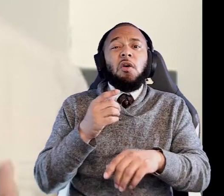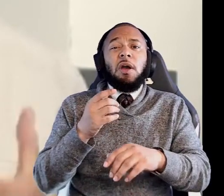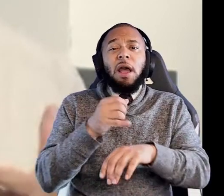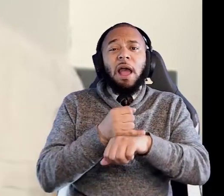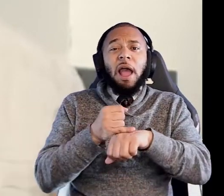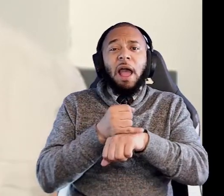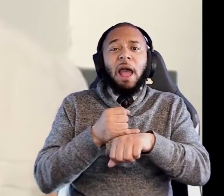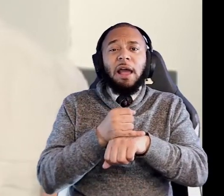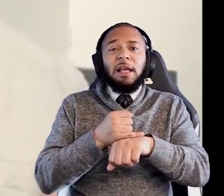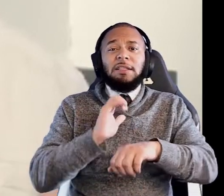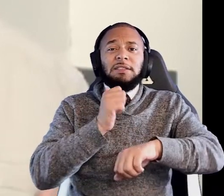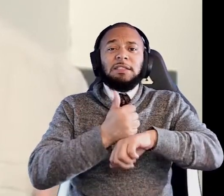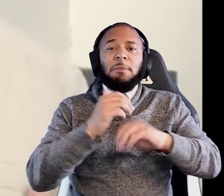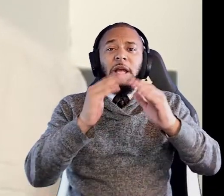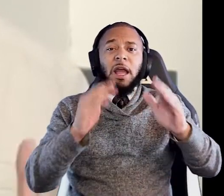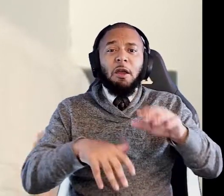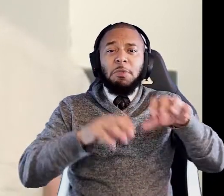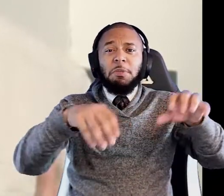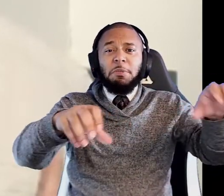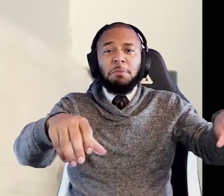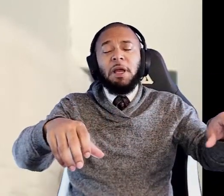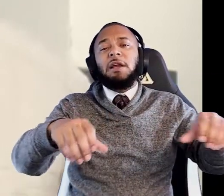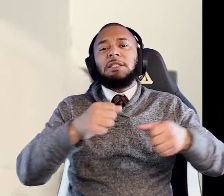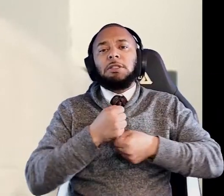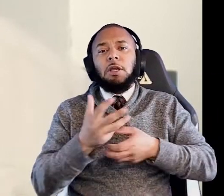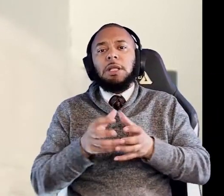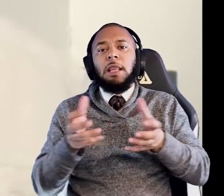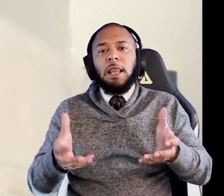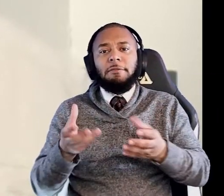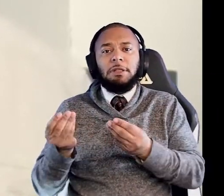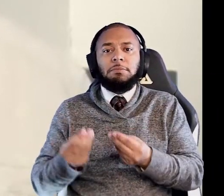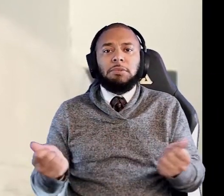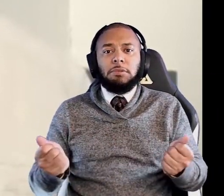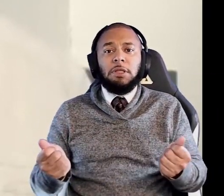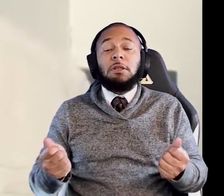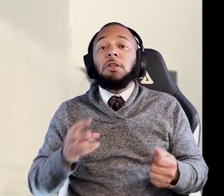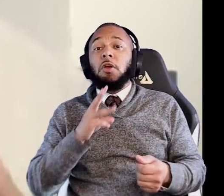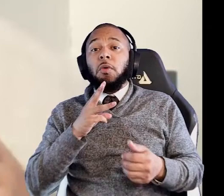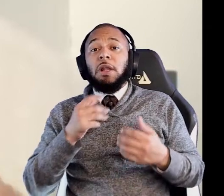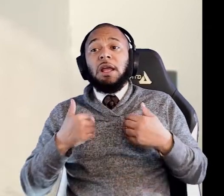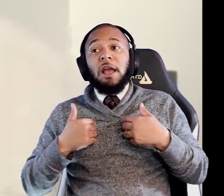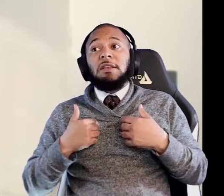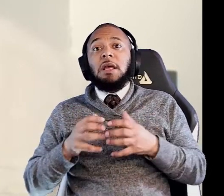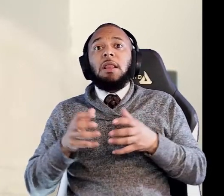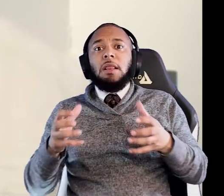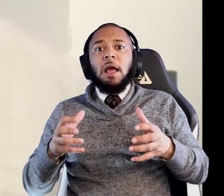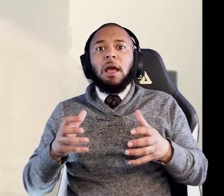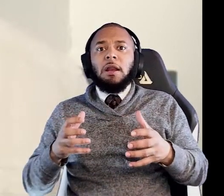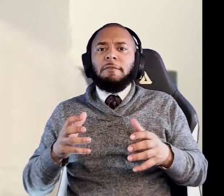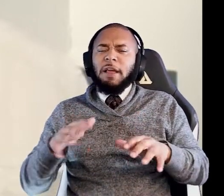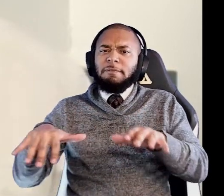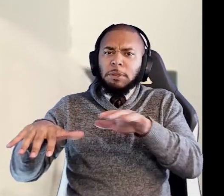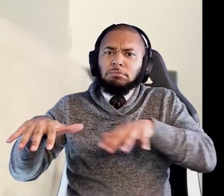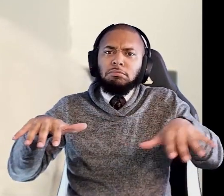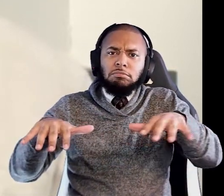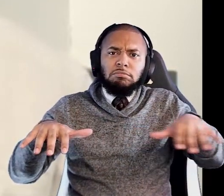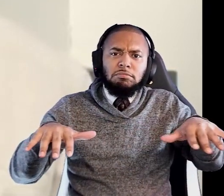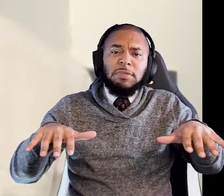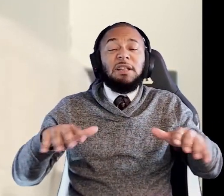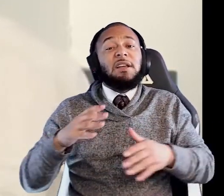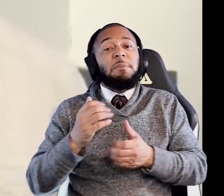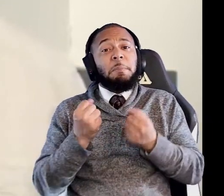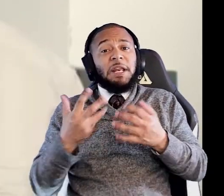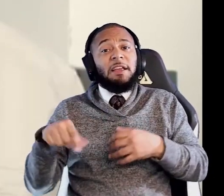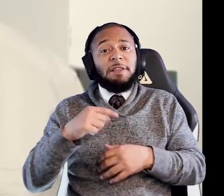ocean contains a wealth of features and a lot of those are very sensitive features and so human society needs to study